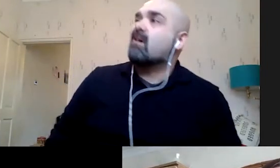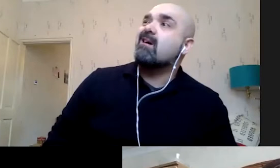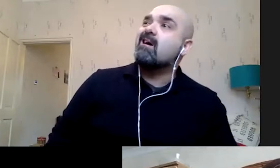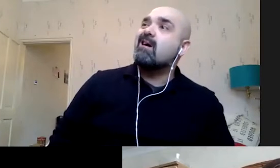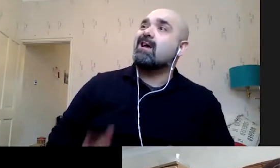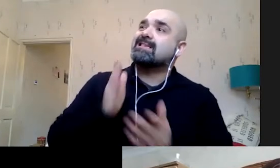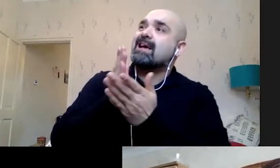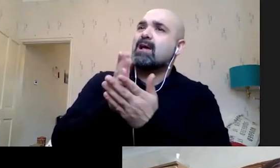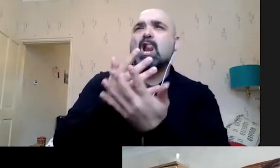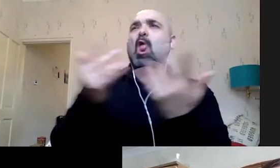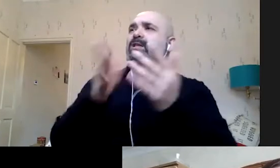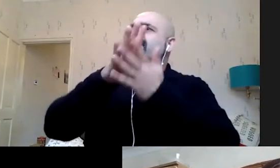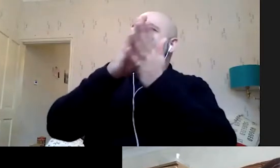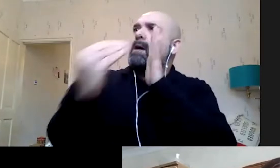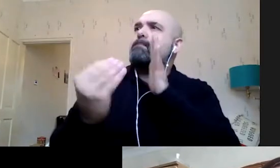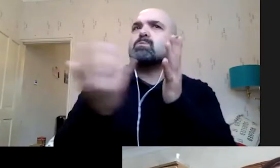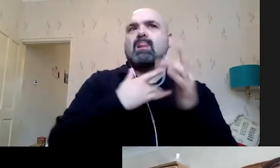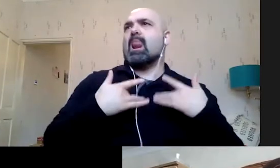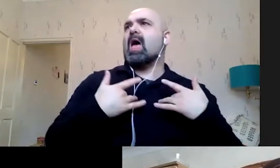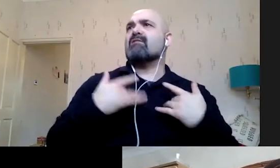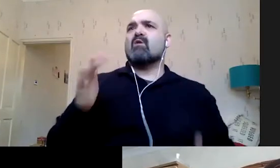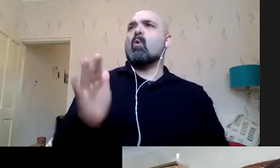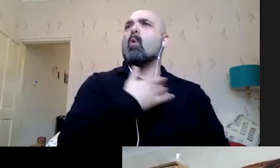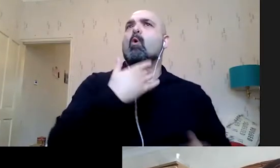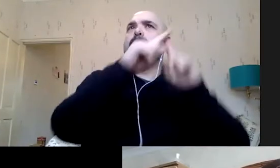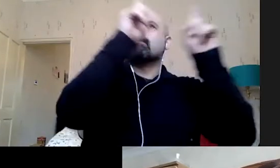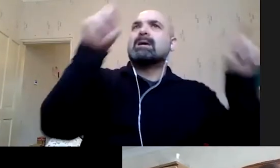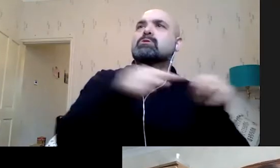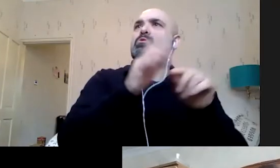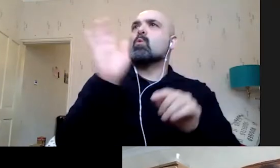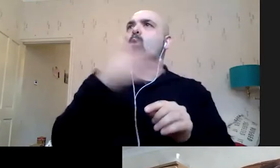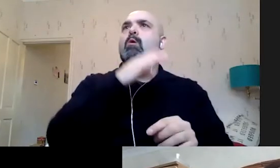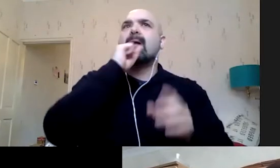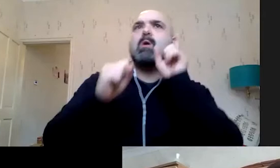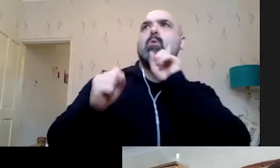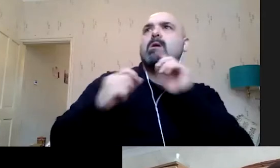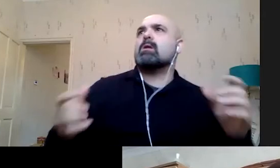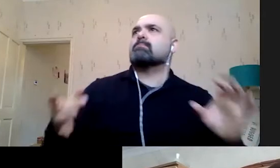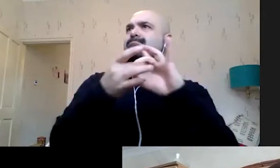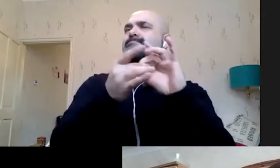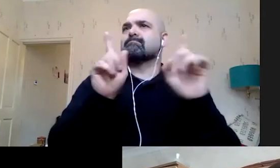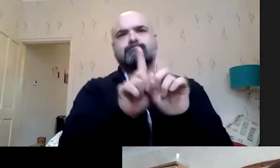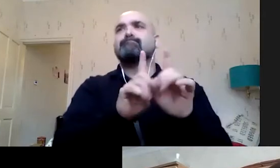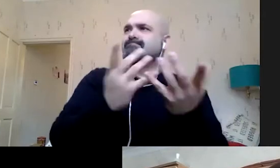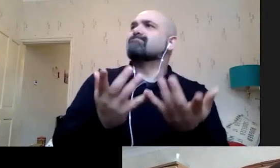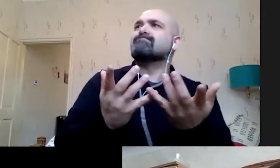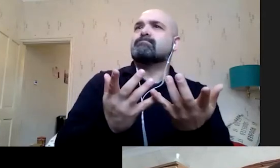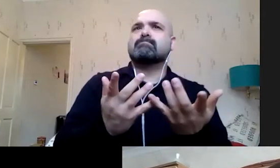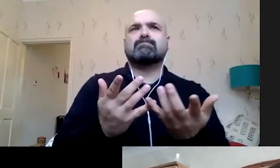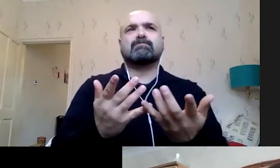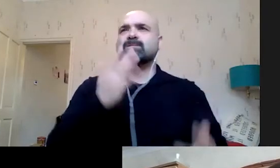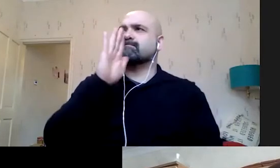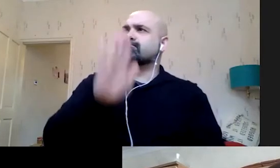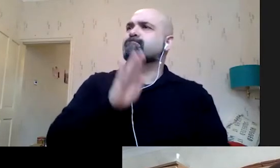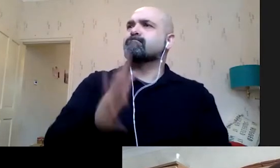many examples in life where, as you say, all the images are heterosexual. I mean, it was very touching and very sad, but a real step